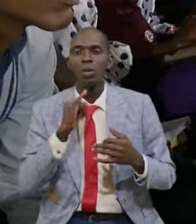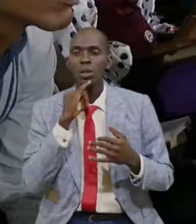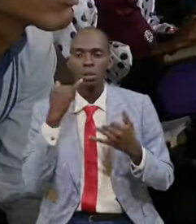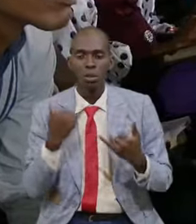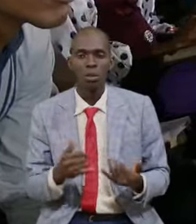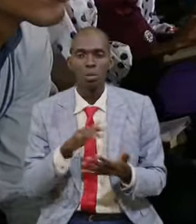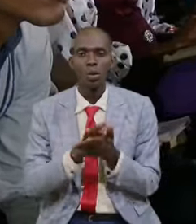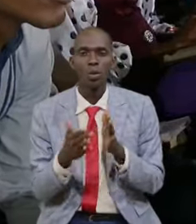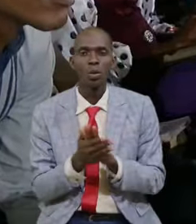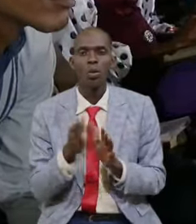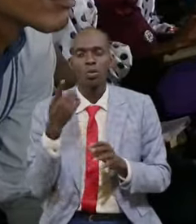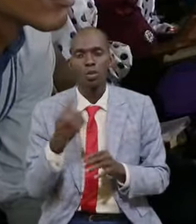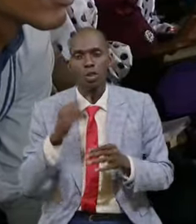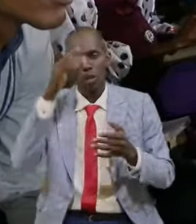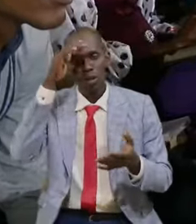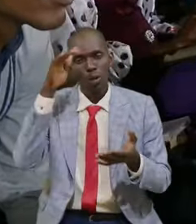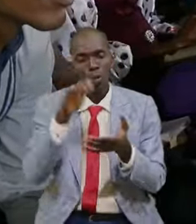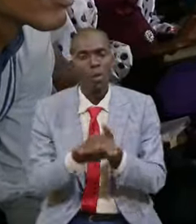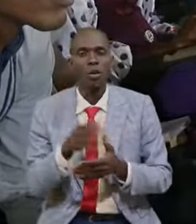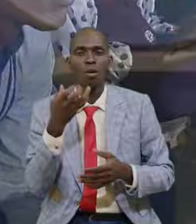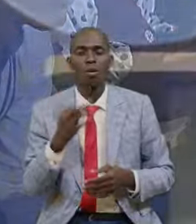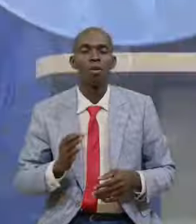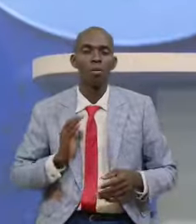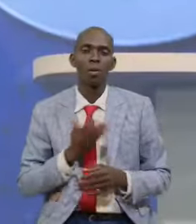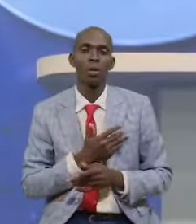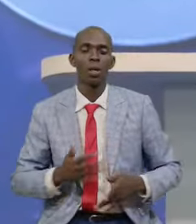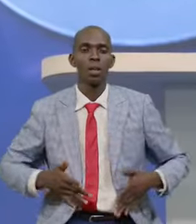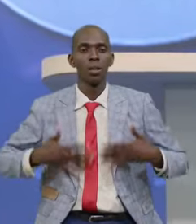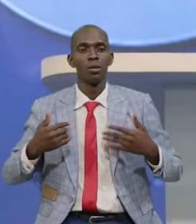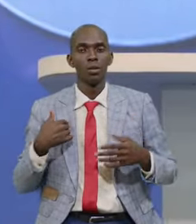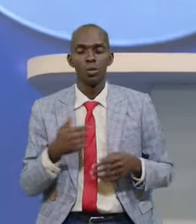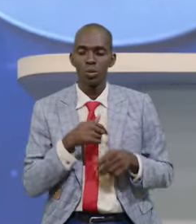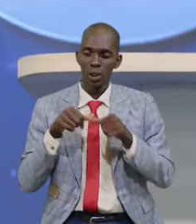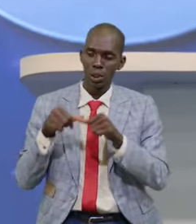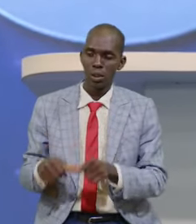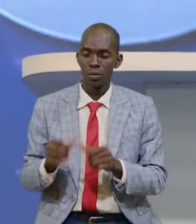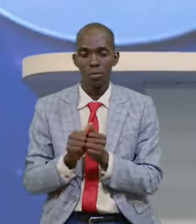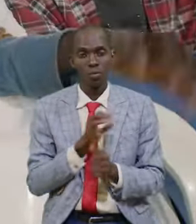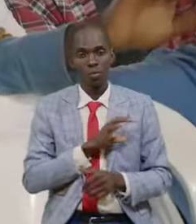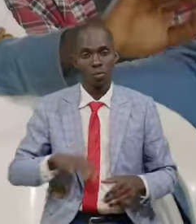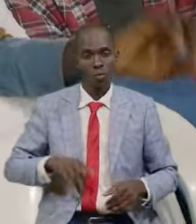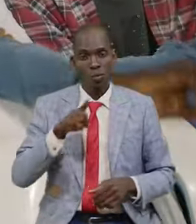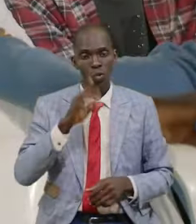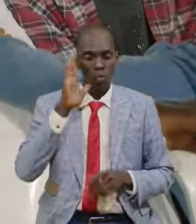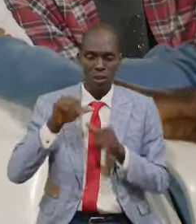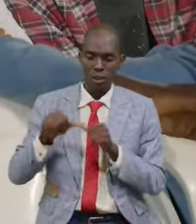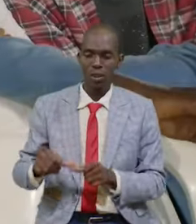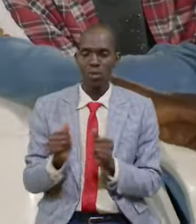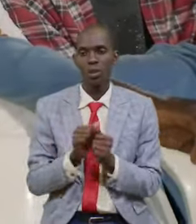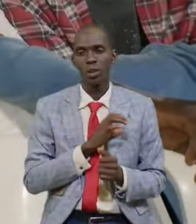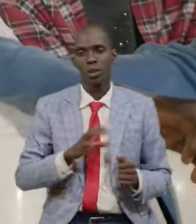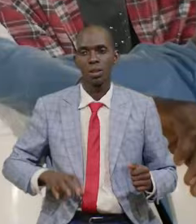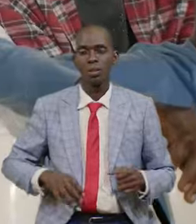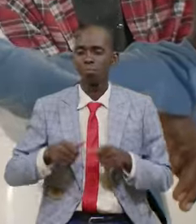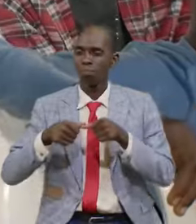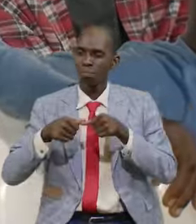the husband of our lives. And we stay with Christ. You will stay with Christ permanently.